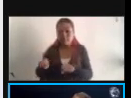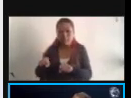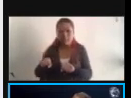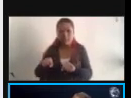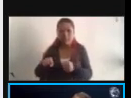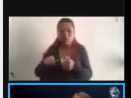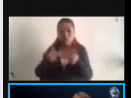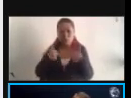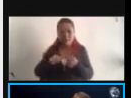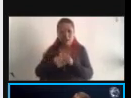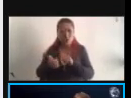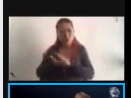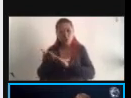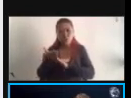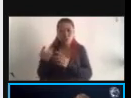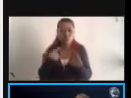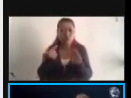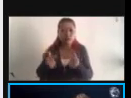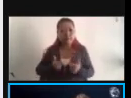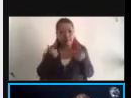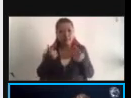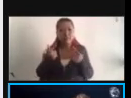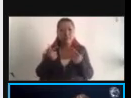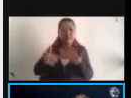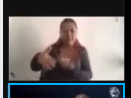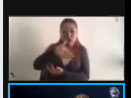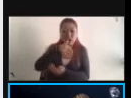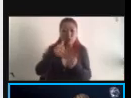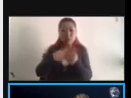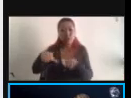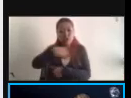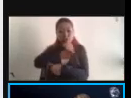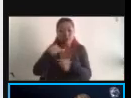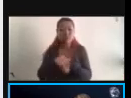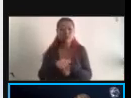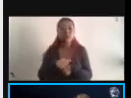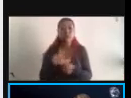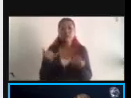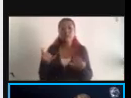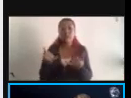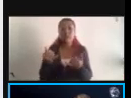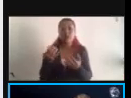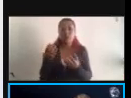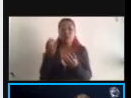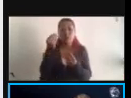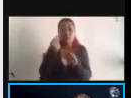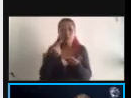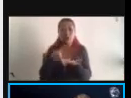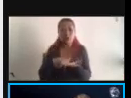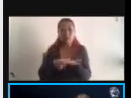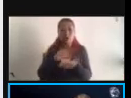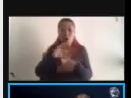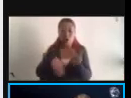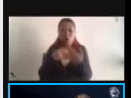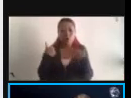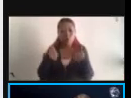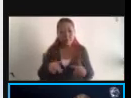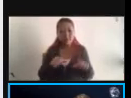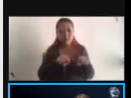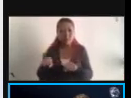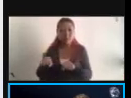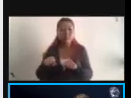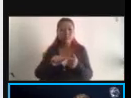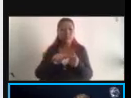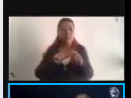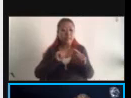and live, interact with one another. The data we're talking about is about all human capabilities, how we work in teams,